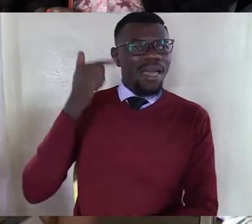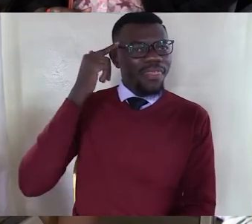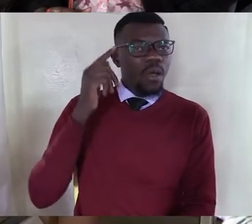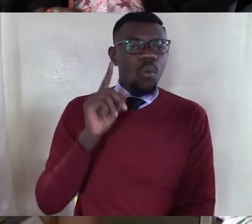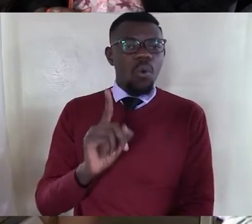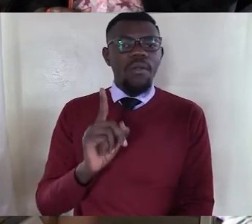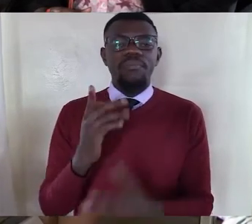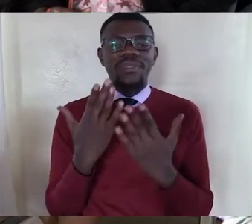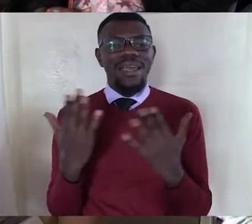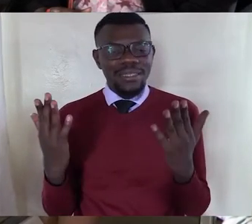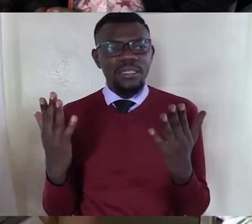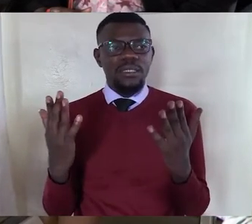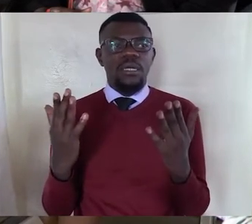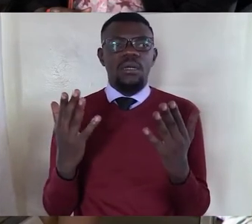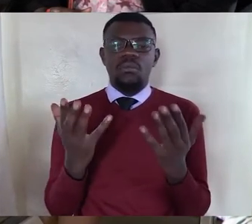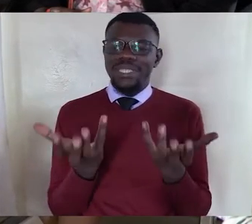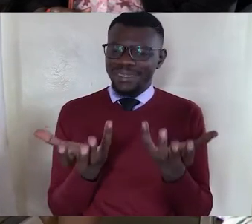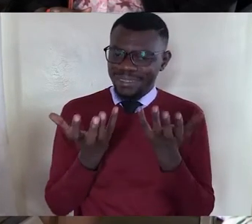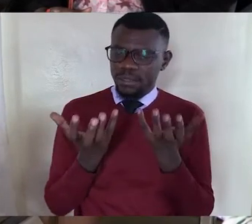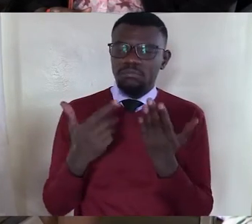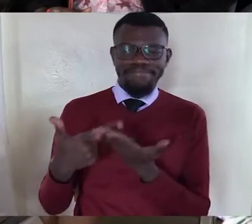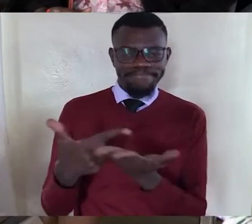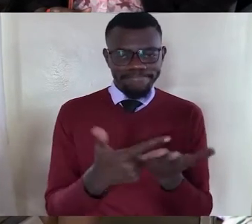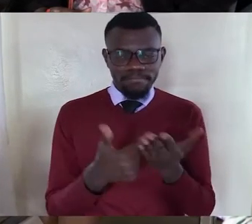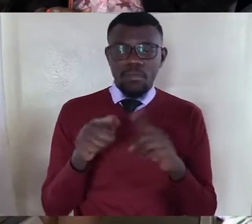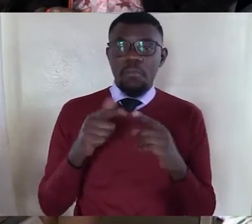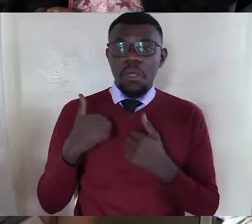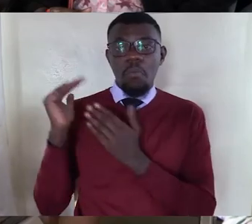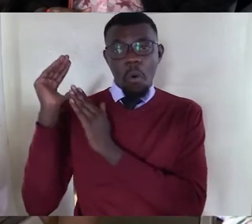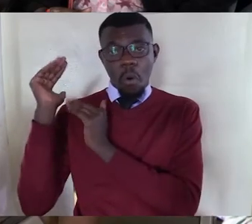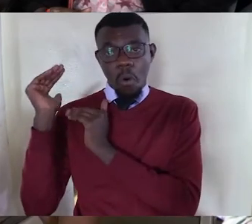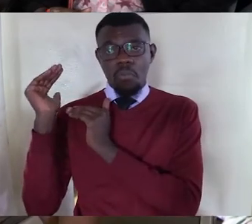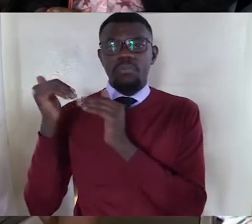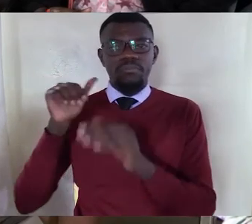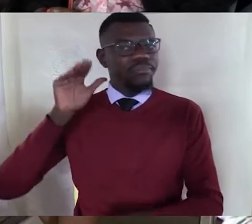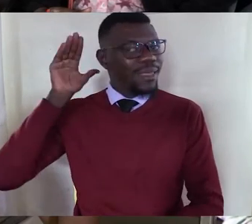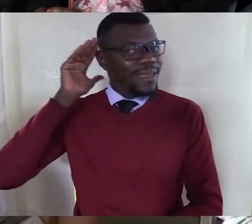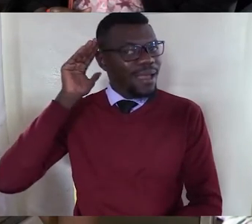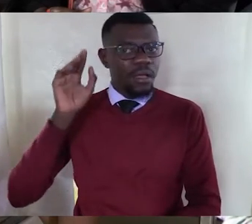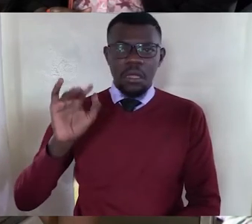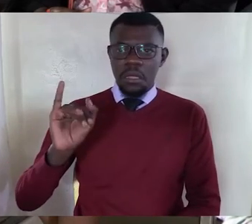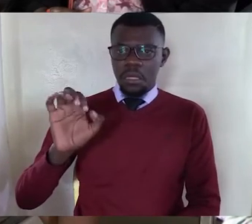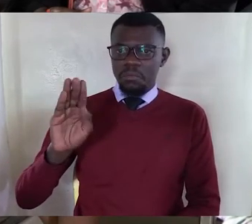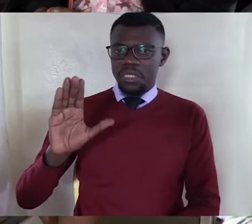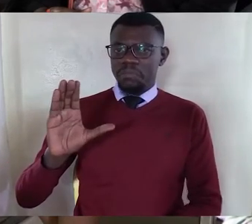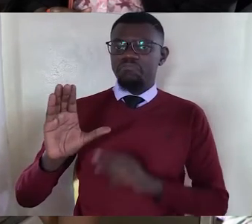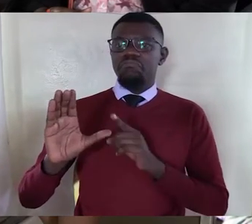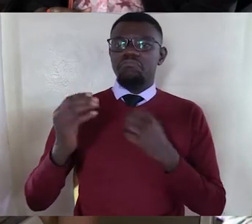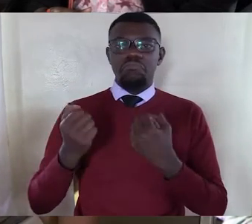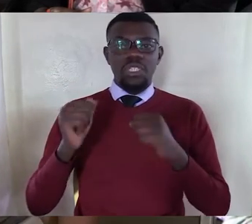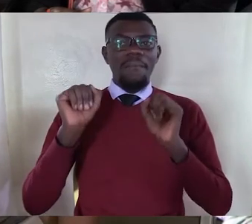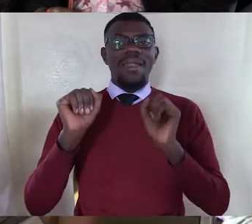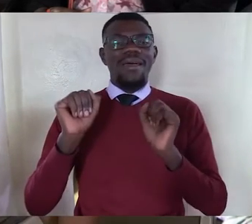party primaries, the conduct of party primaries. IBC is on record and under court order